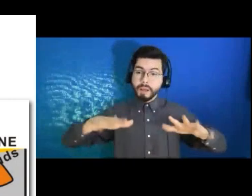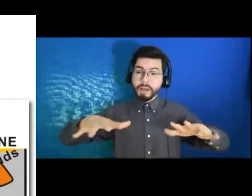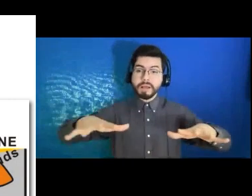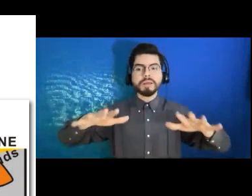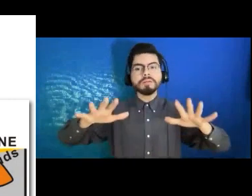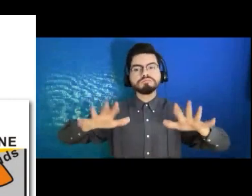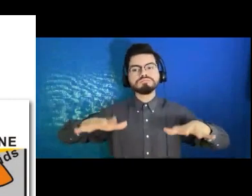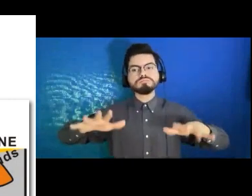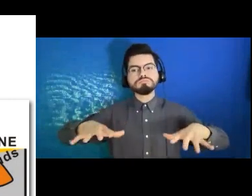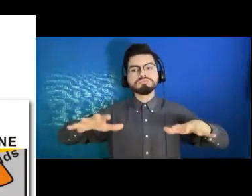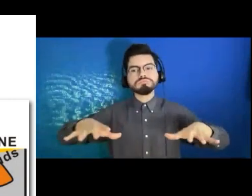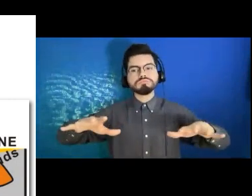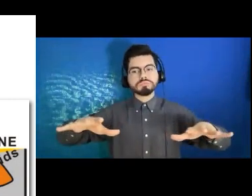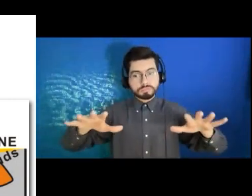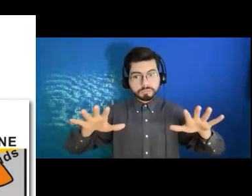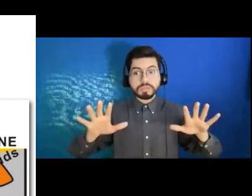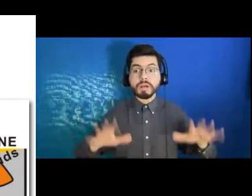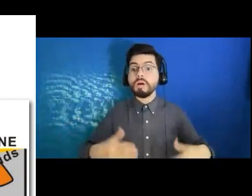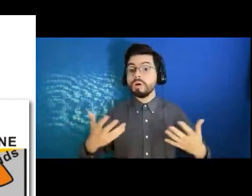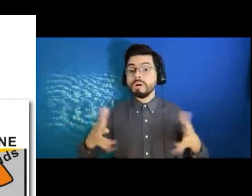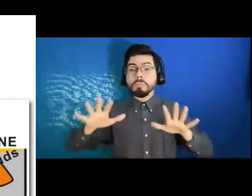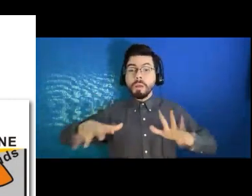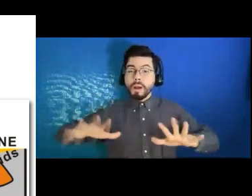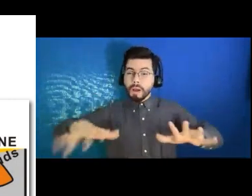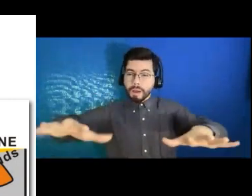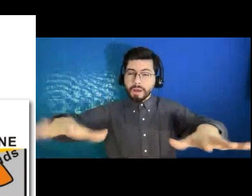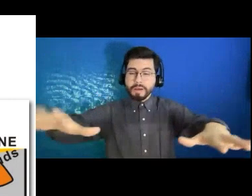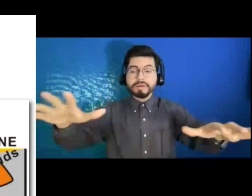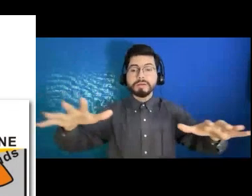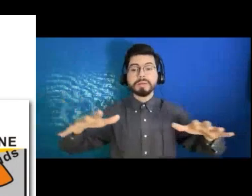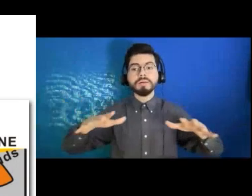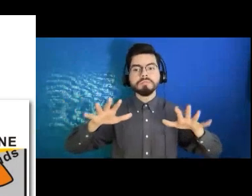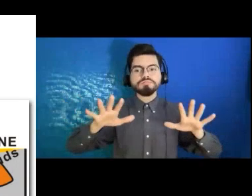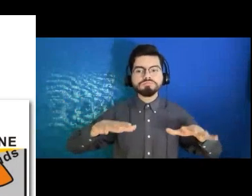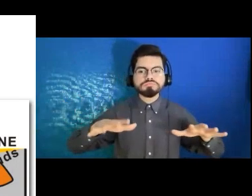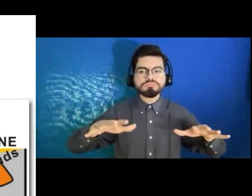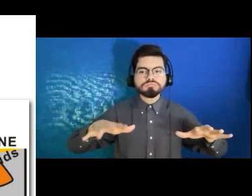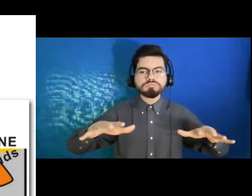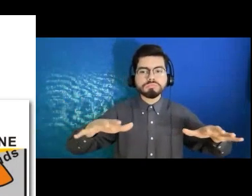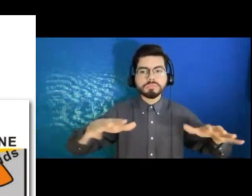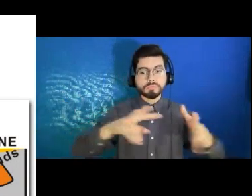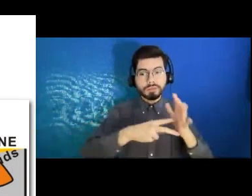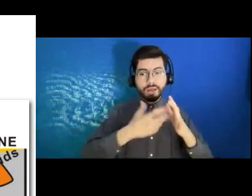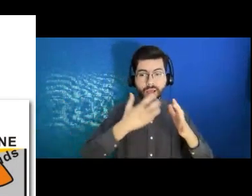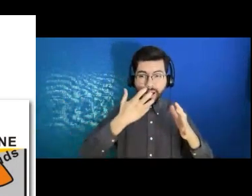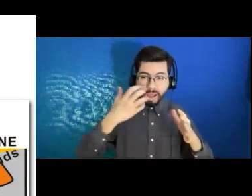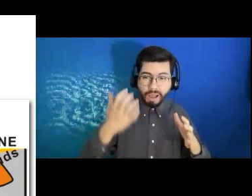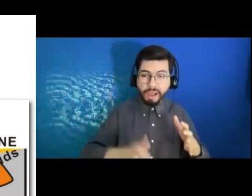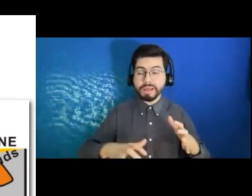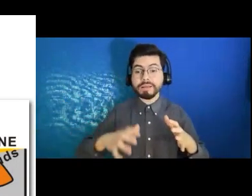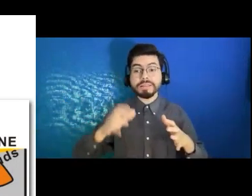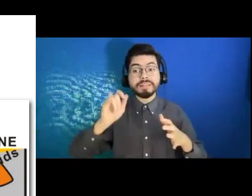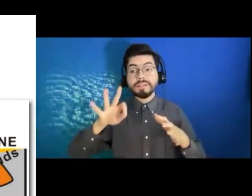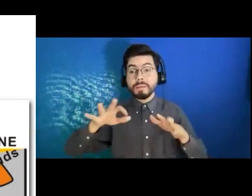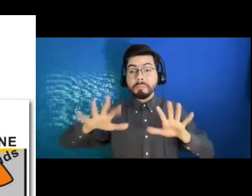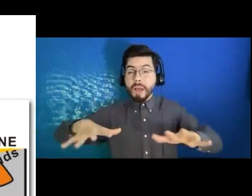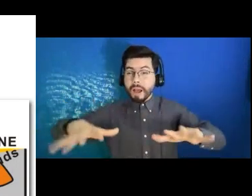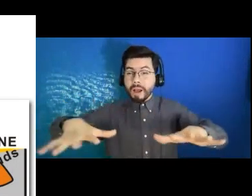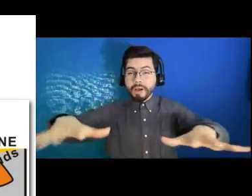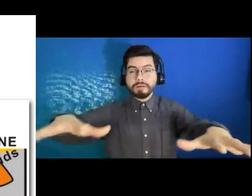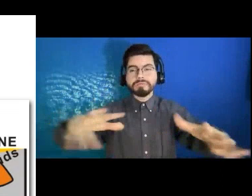of the crust where they're traveling fast. Basically, slow means hot, fast means cold. And that's how we can back these out. And our best